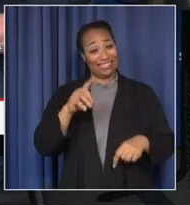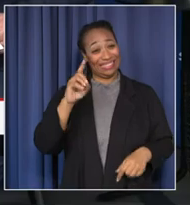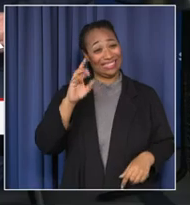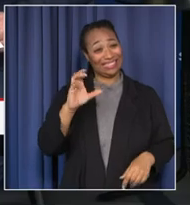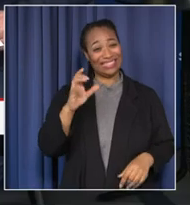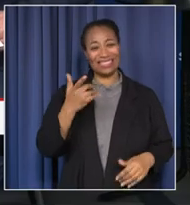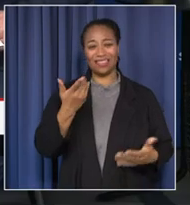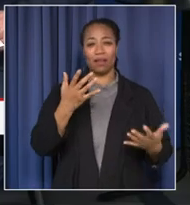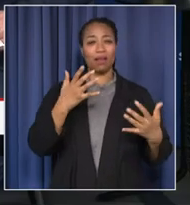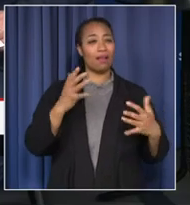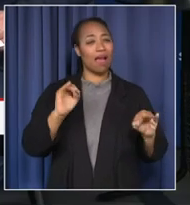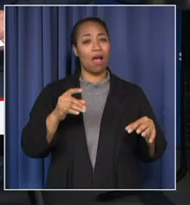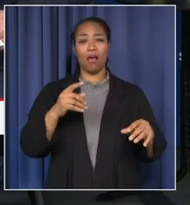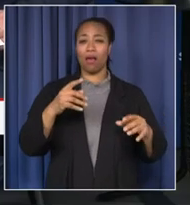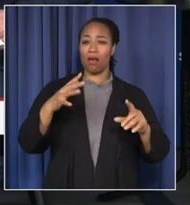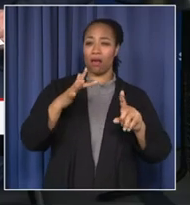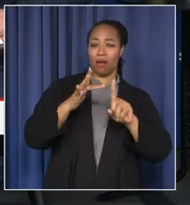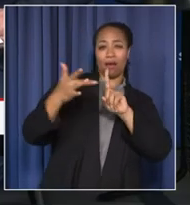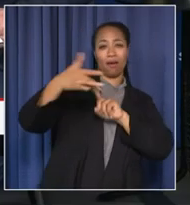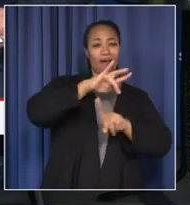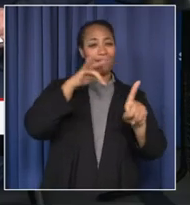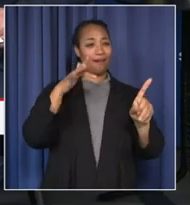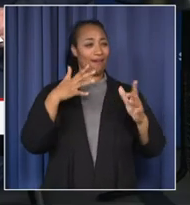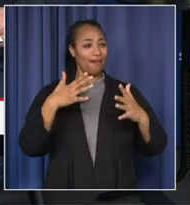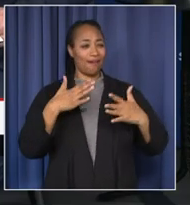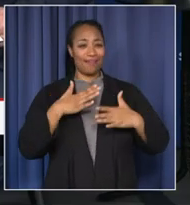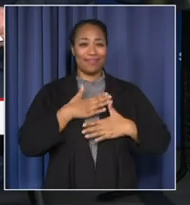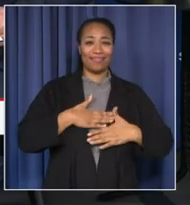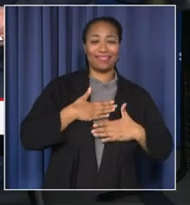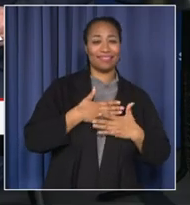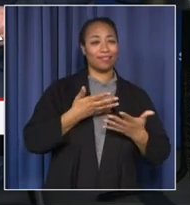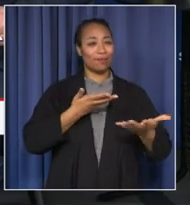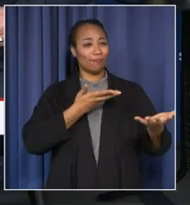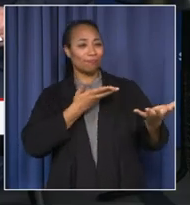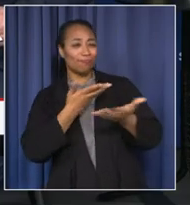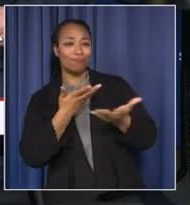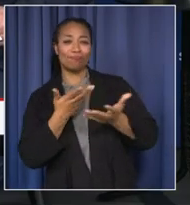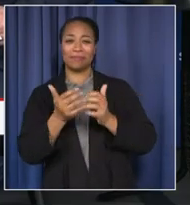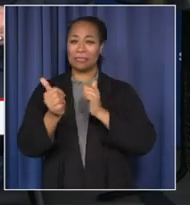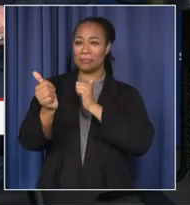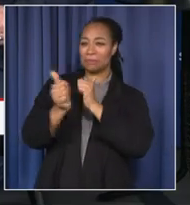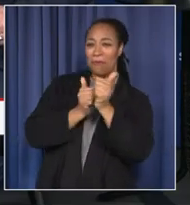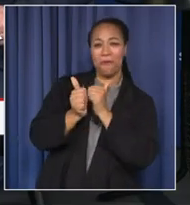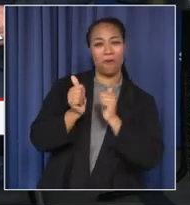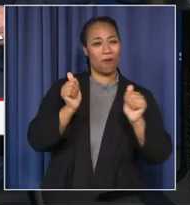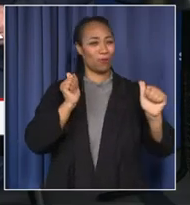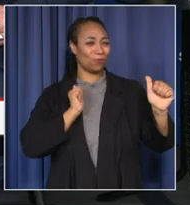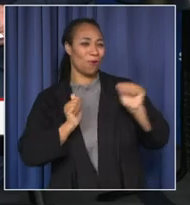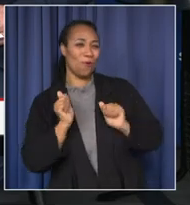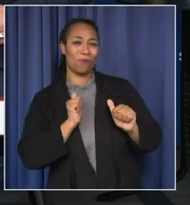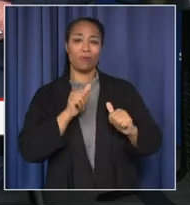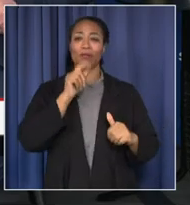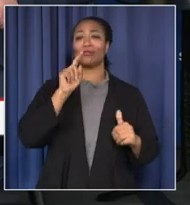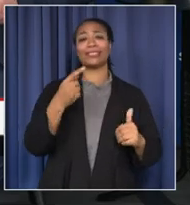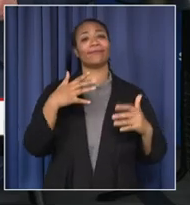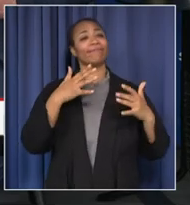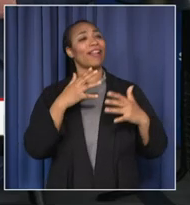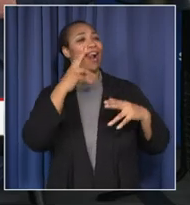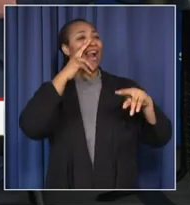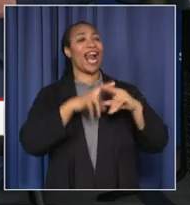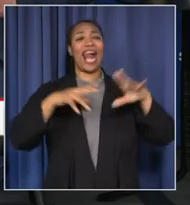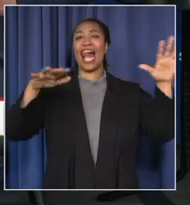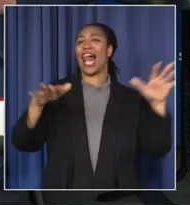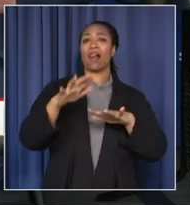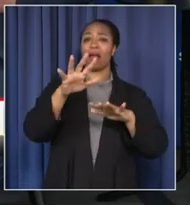and games. They employ a lot of DC residents with good salaries and contribute to our bottom